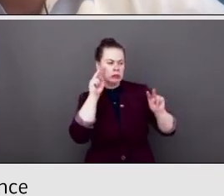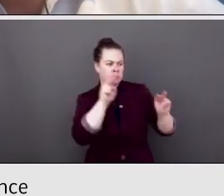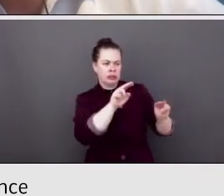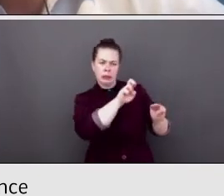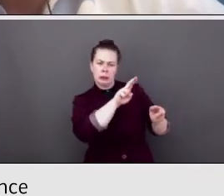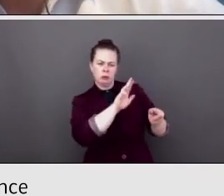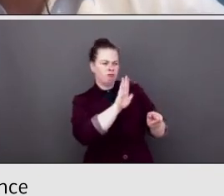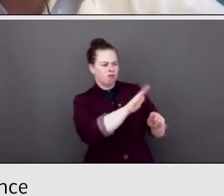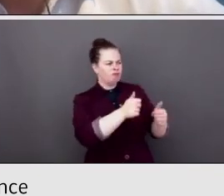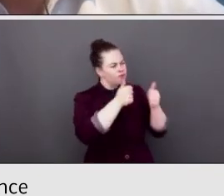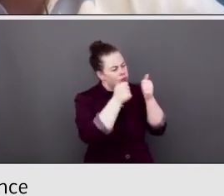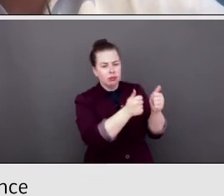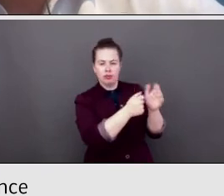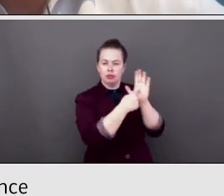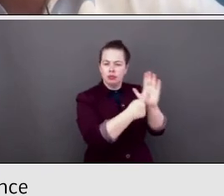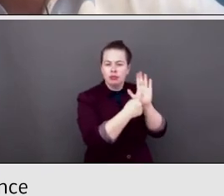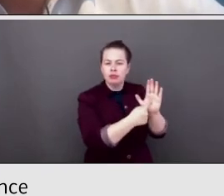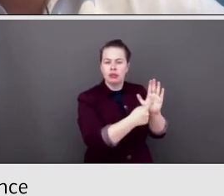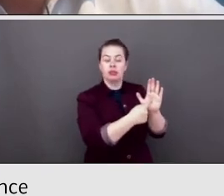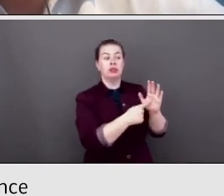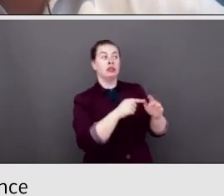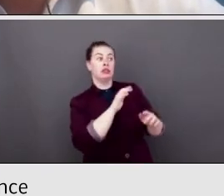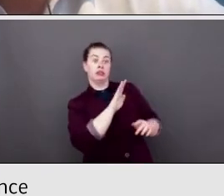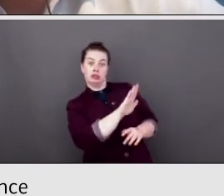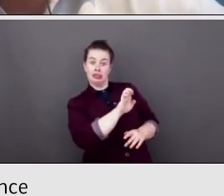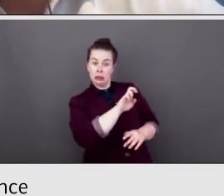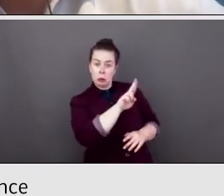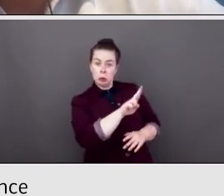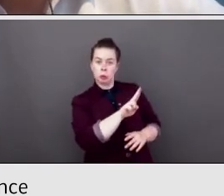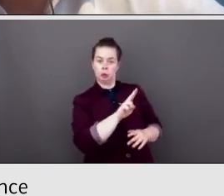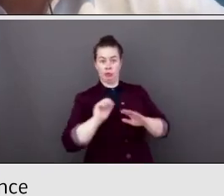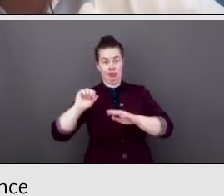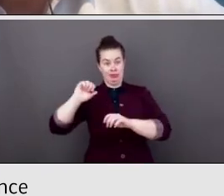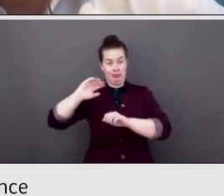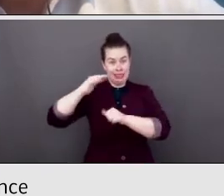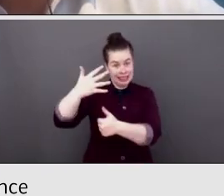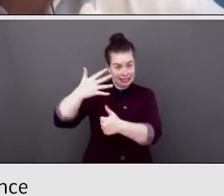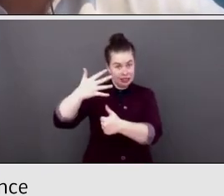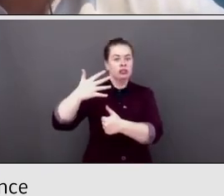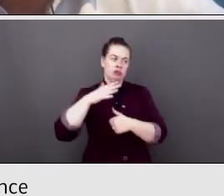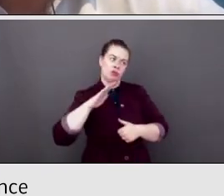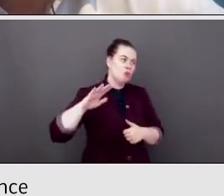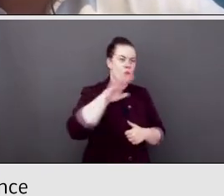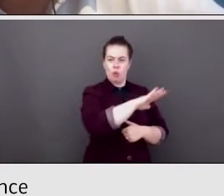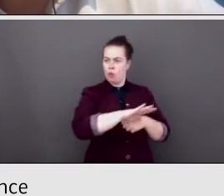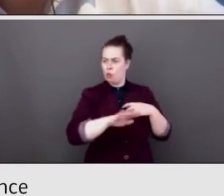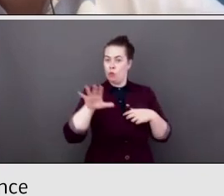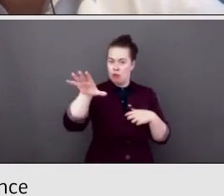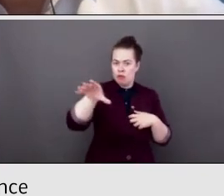best practices in the domain and also align with the European Union refined e-health interoperability